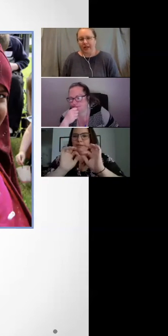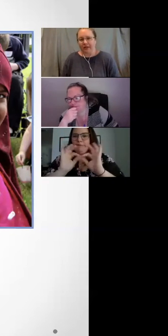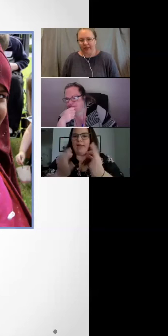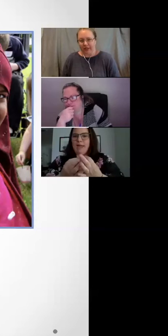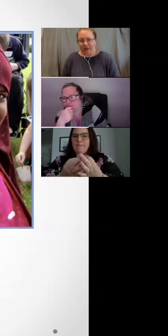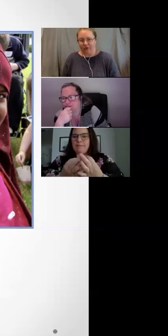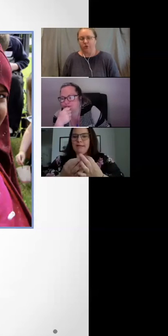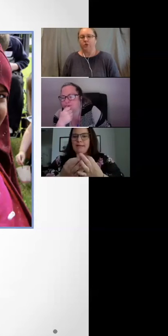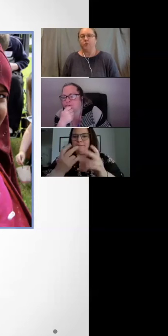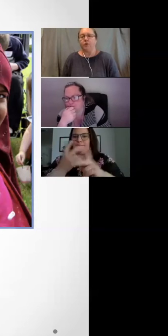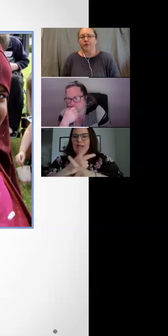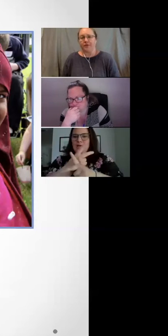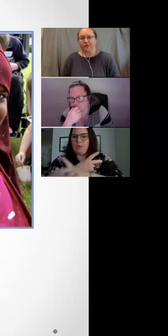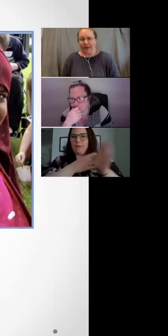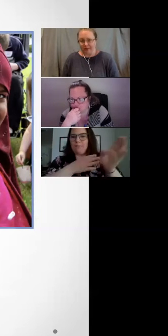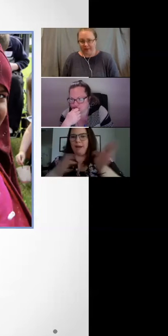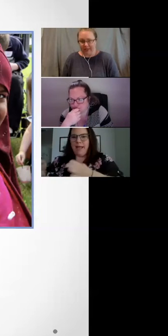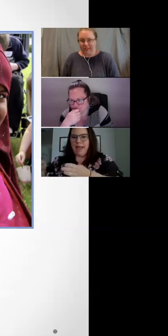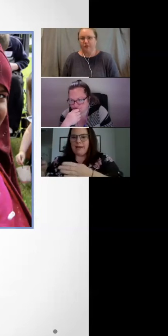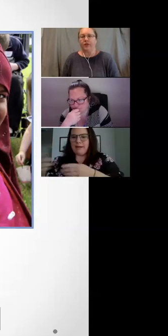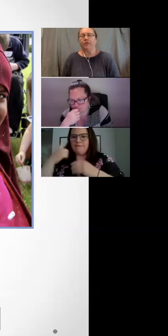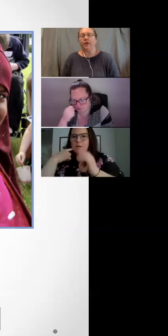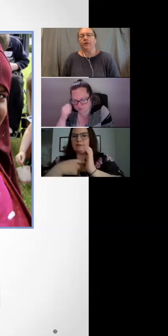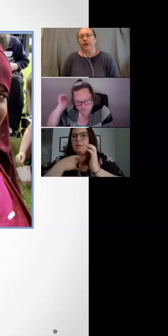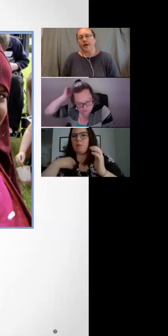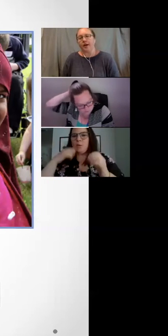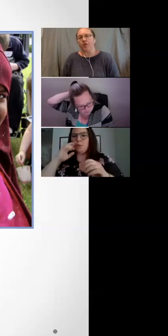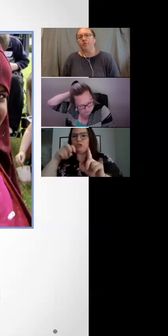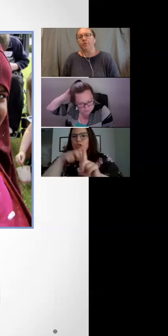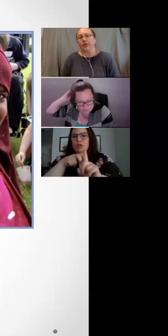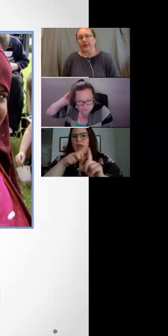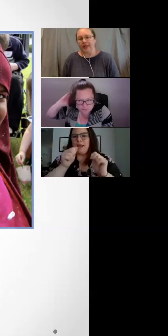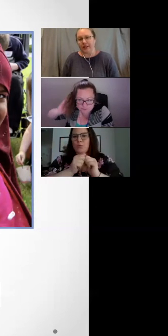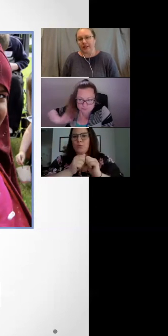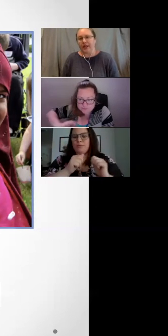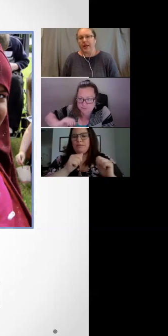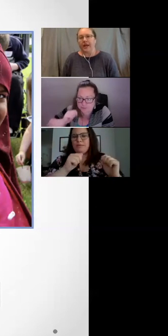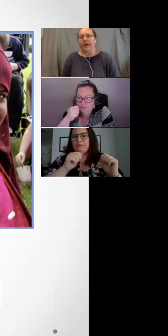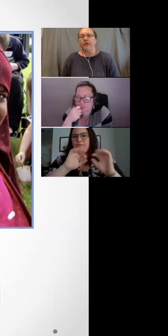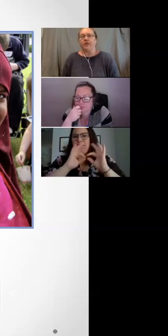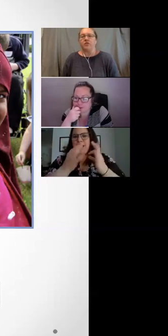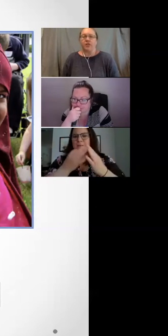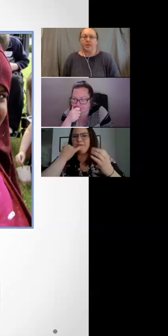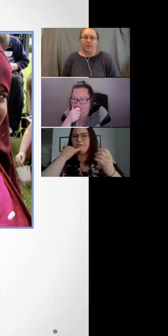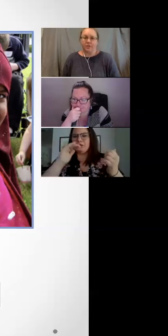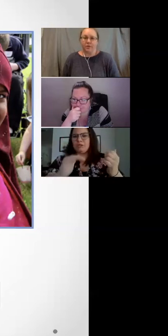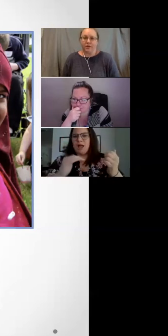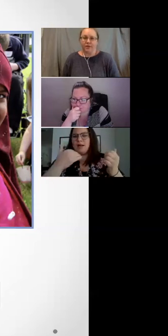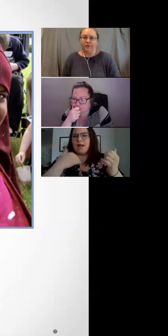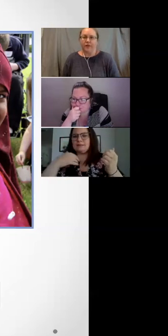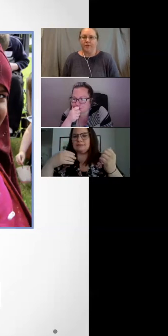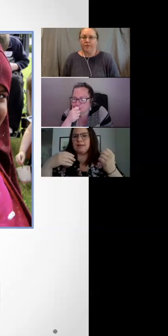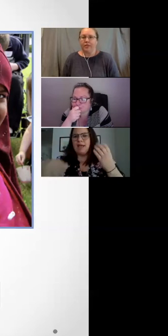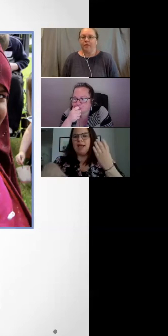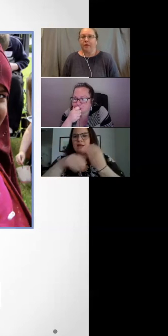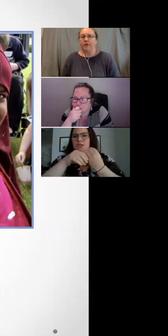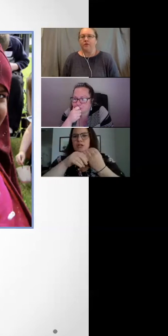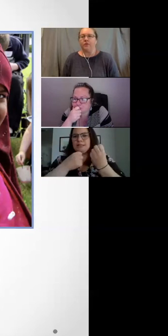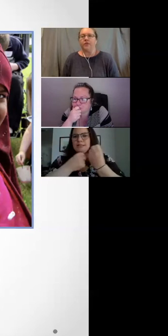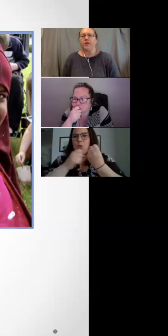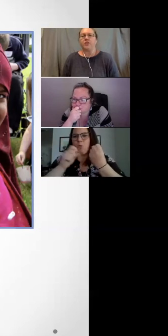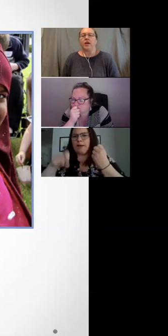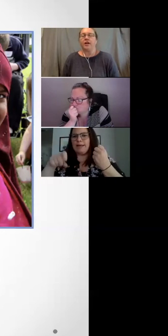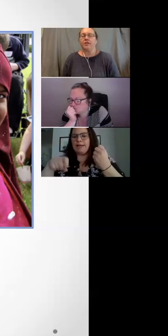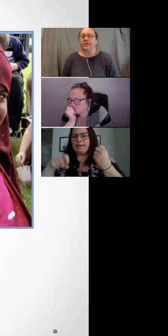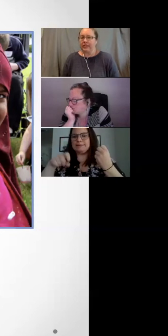family navigator who would work with the family to figure out a good plan and then check in with the family around